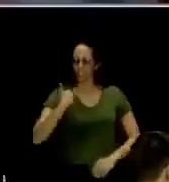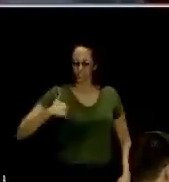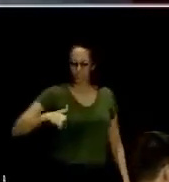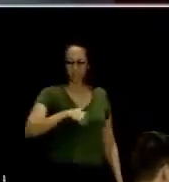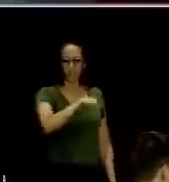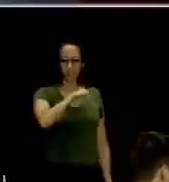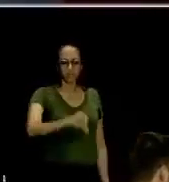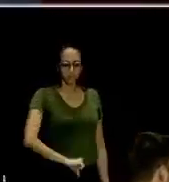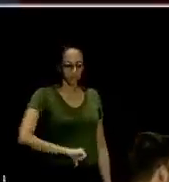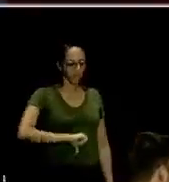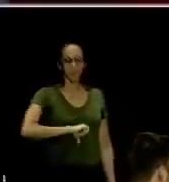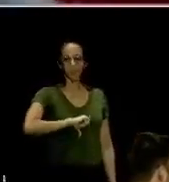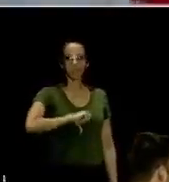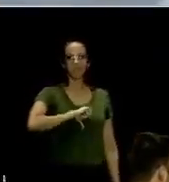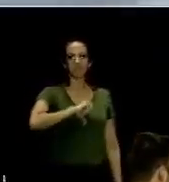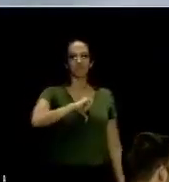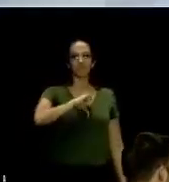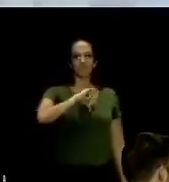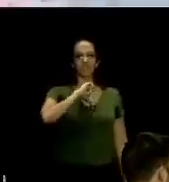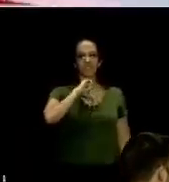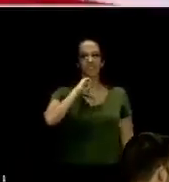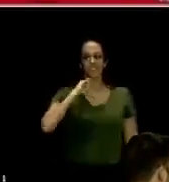light what so